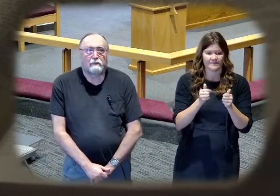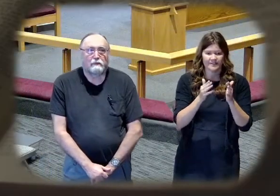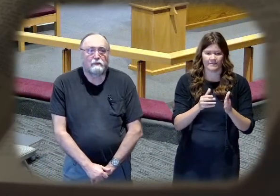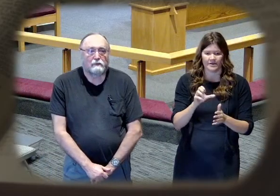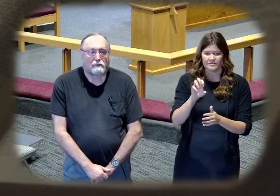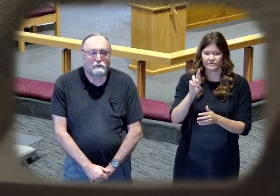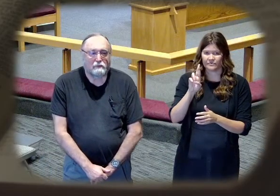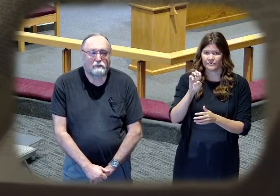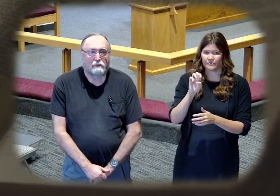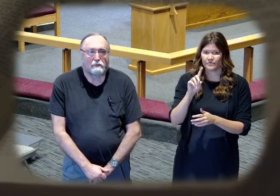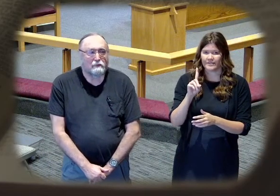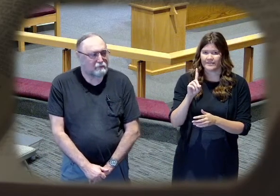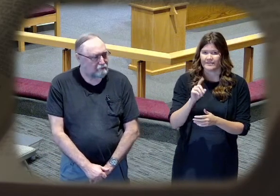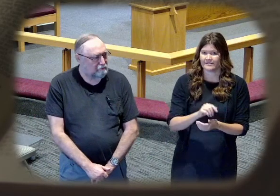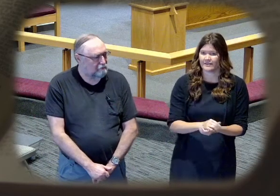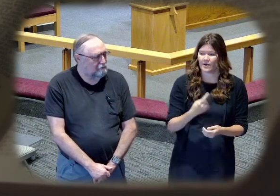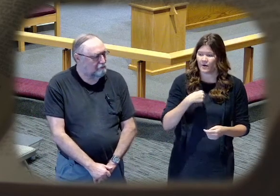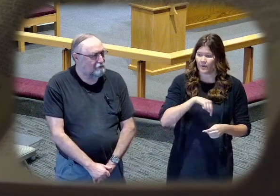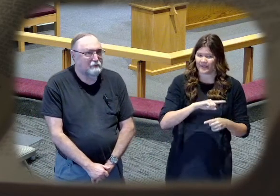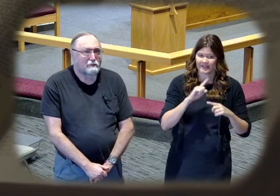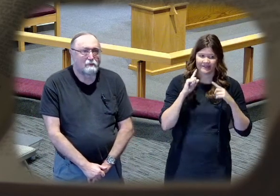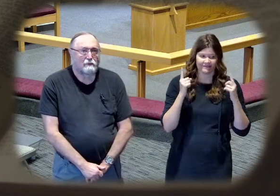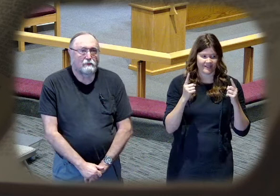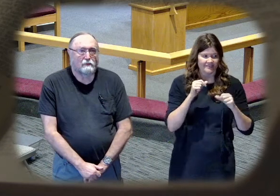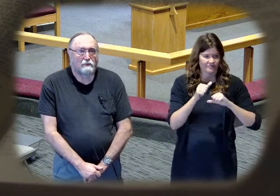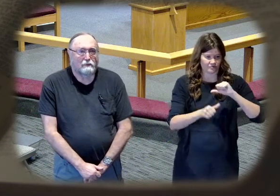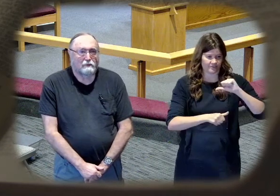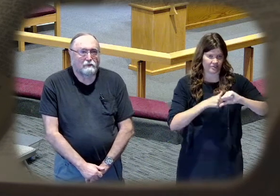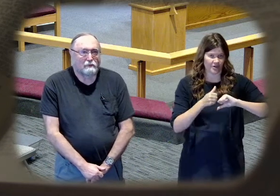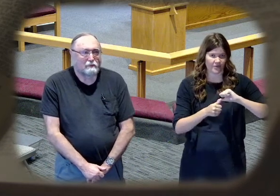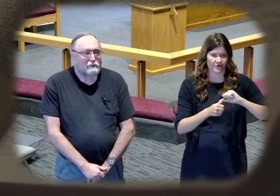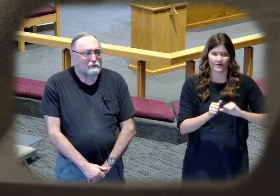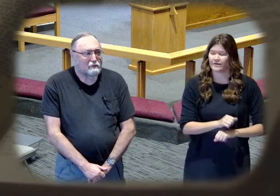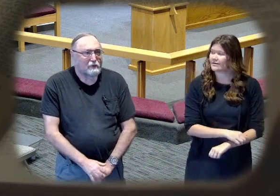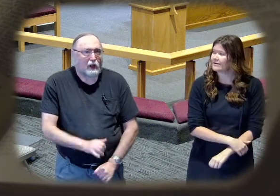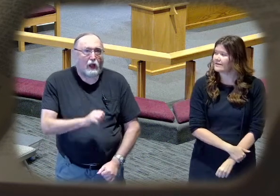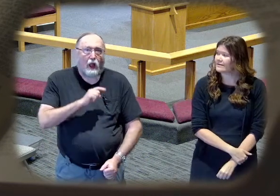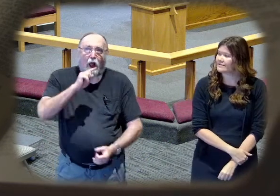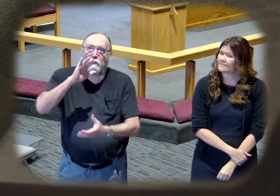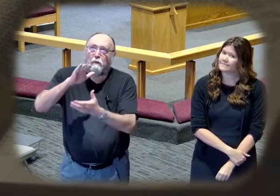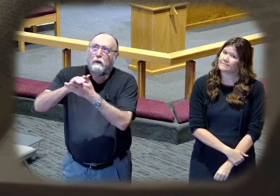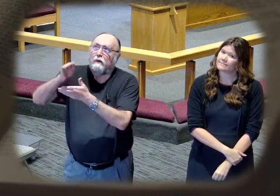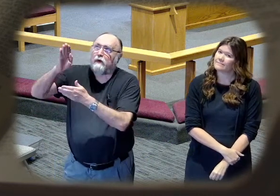Creed. We confess to one another, I